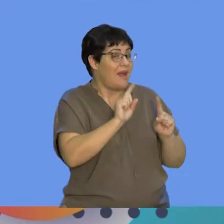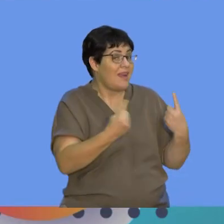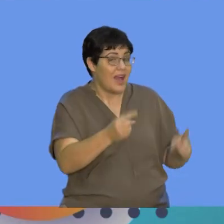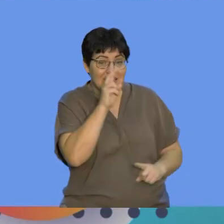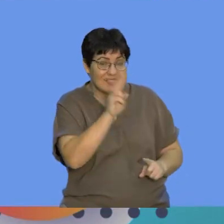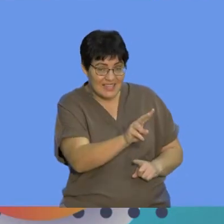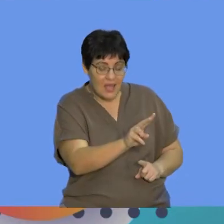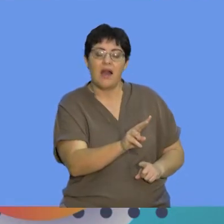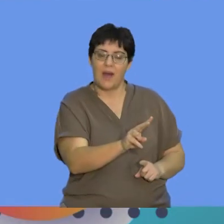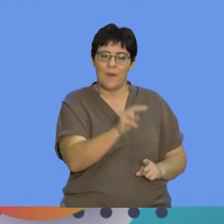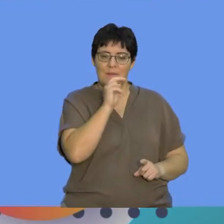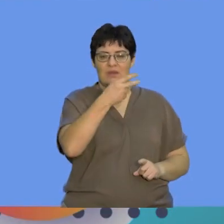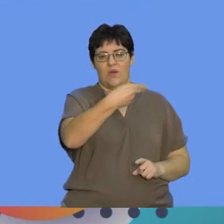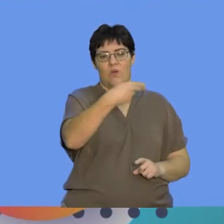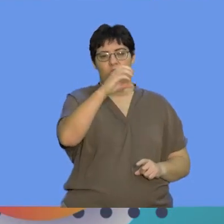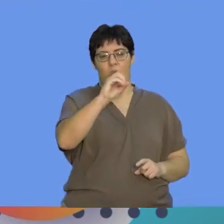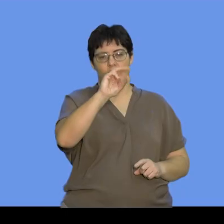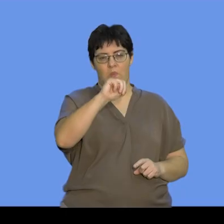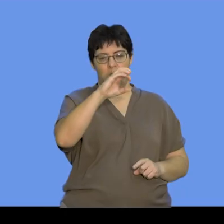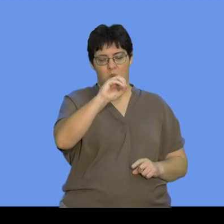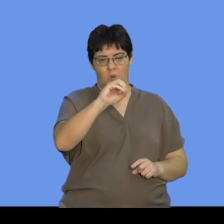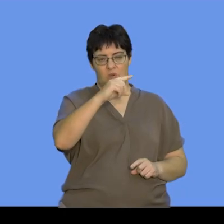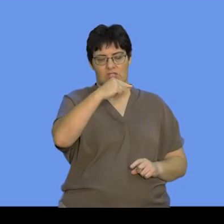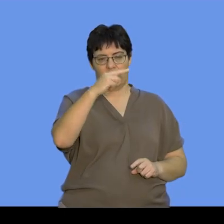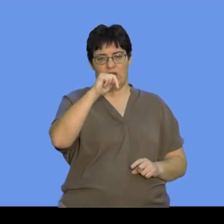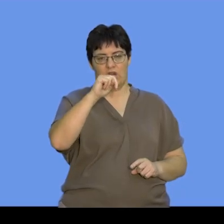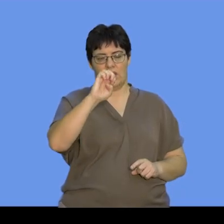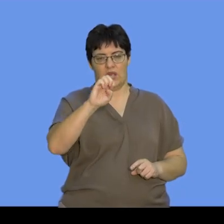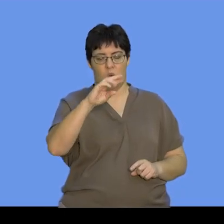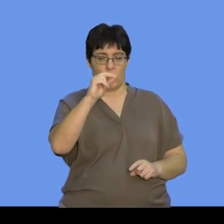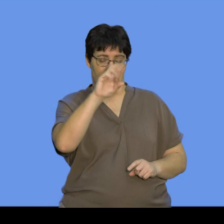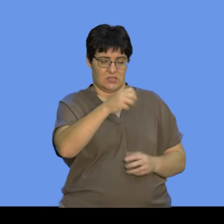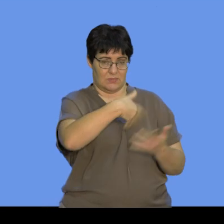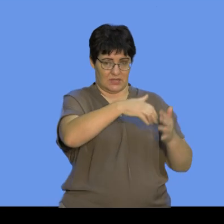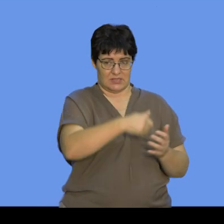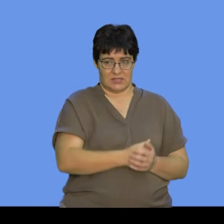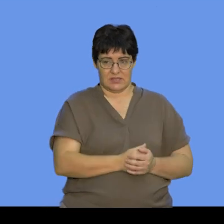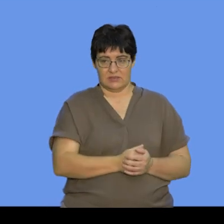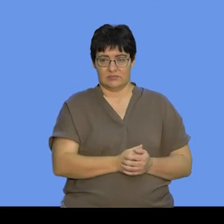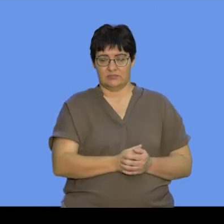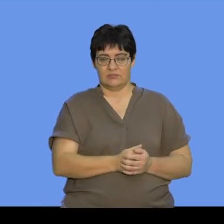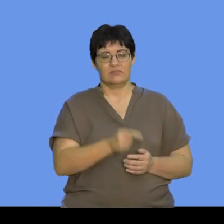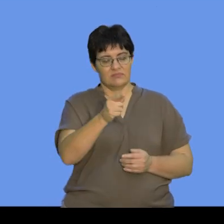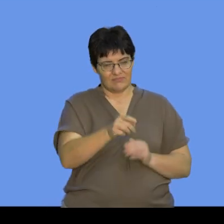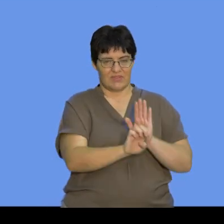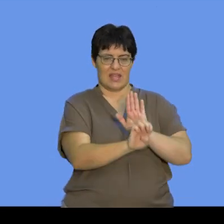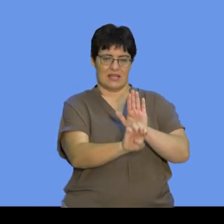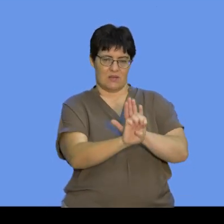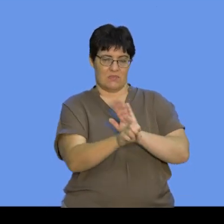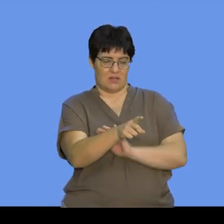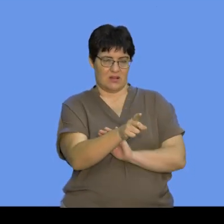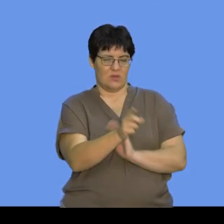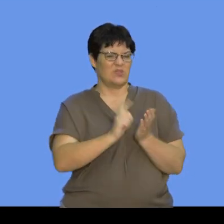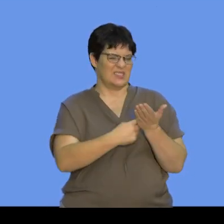actually a homogeneous mixture. Okay, straightforward. And then there is a typical example that we spoke to